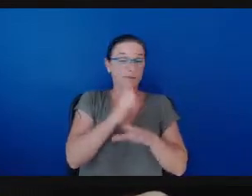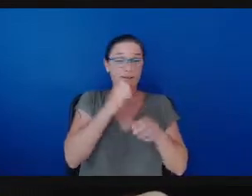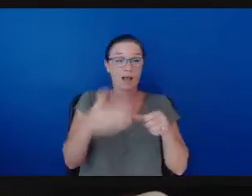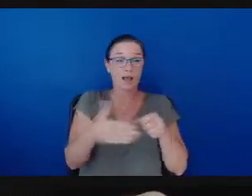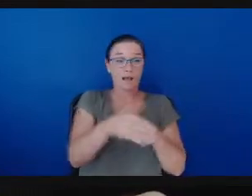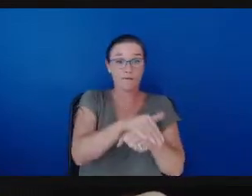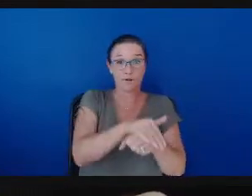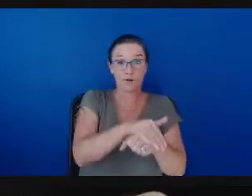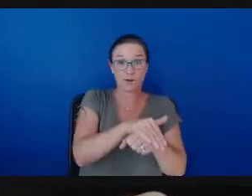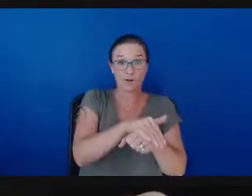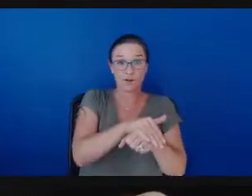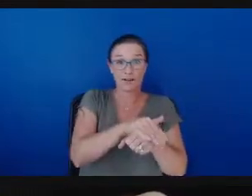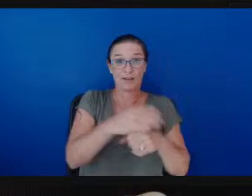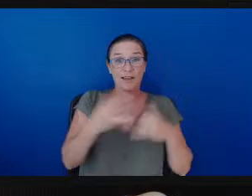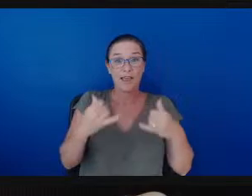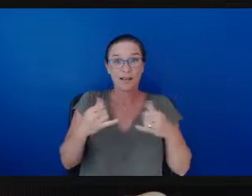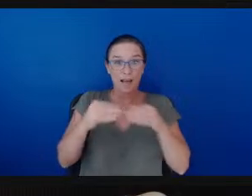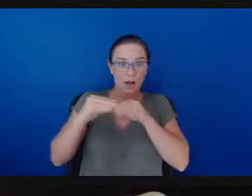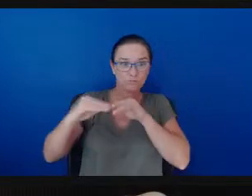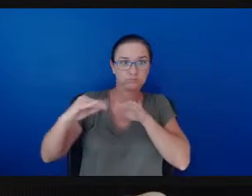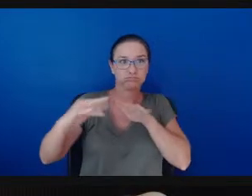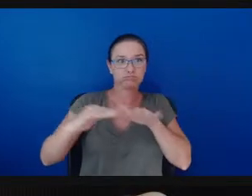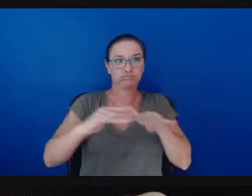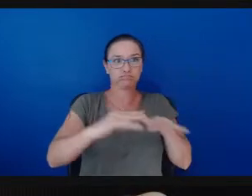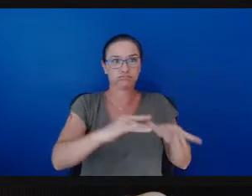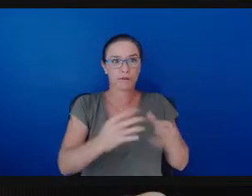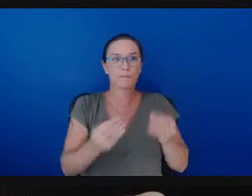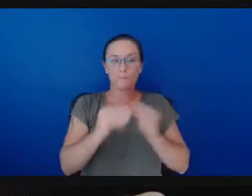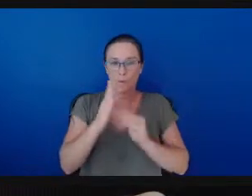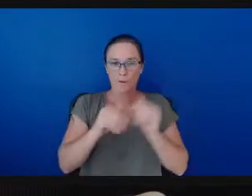area of eruption is similar to what we saw in June as well.